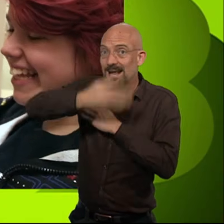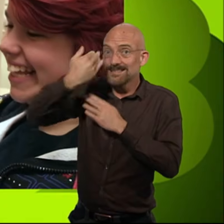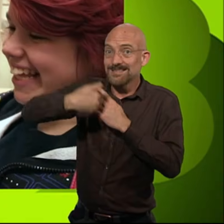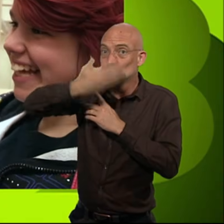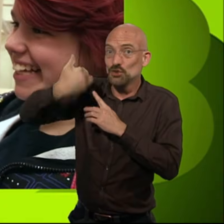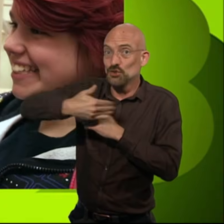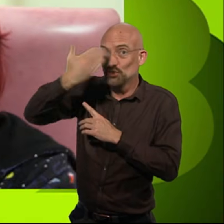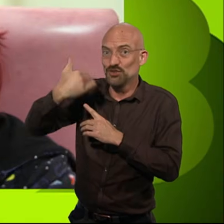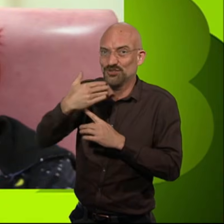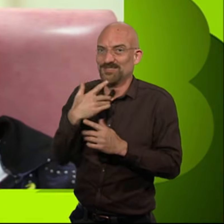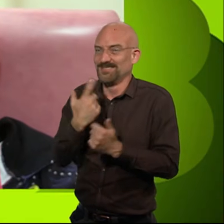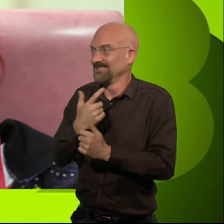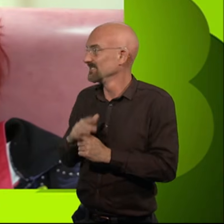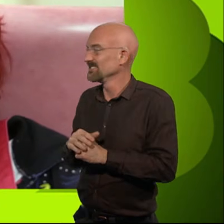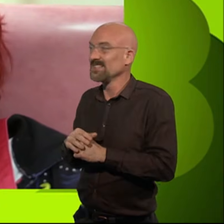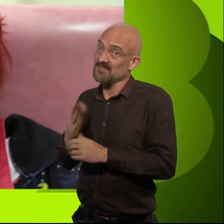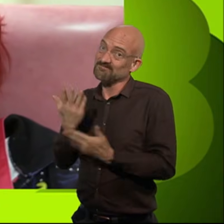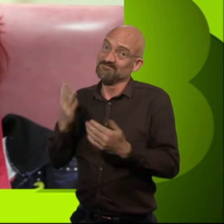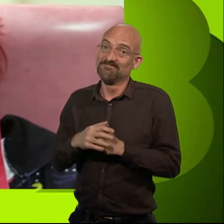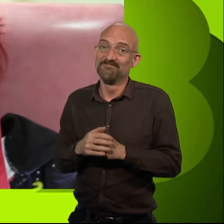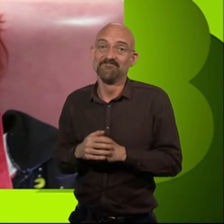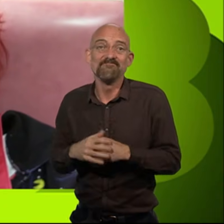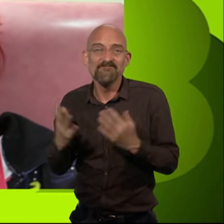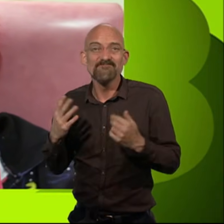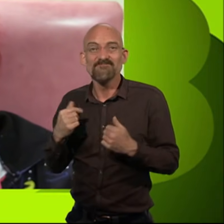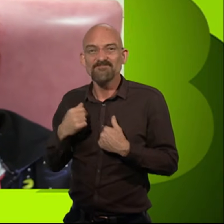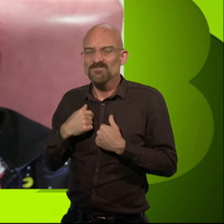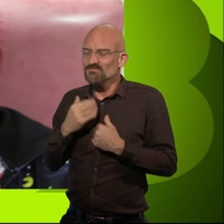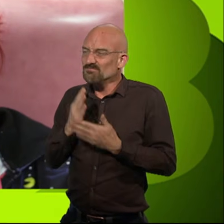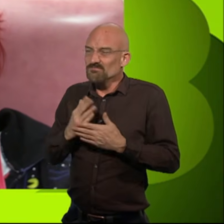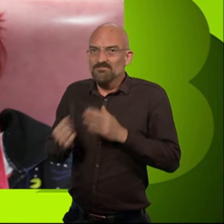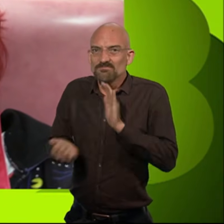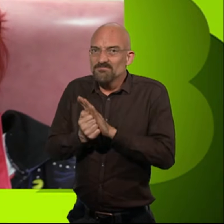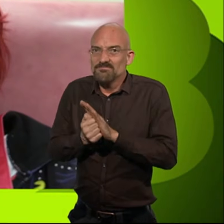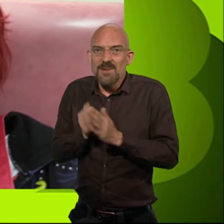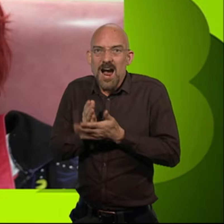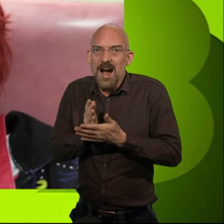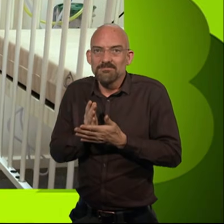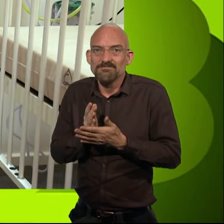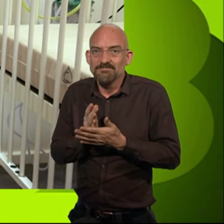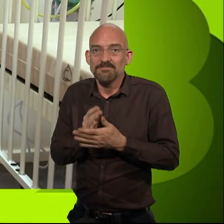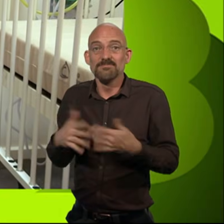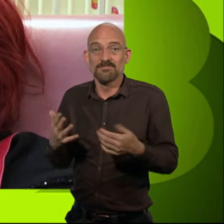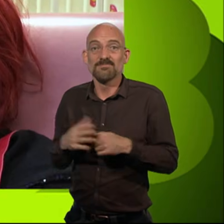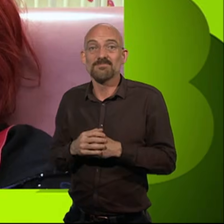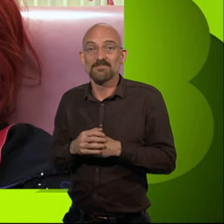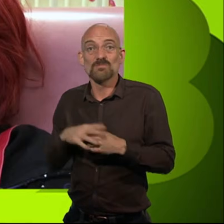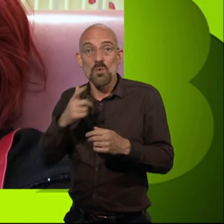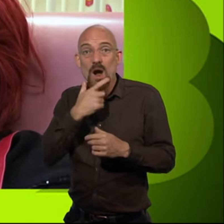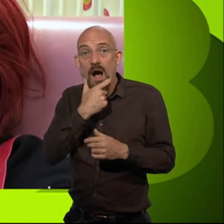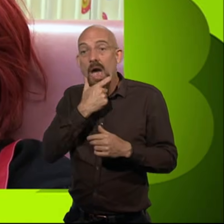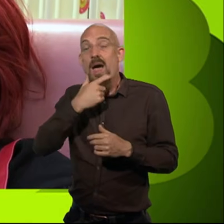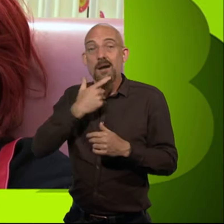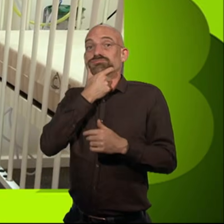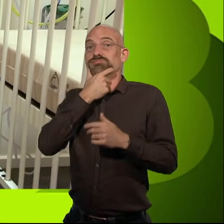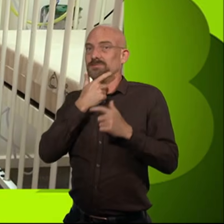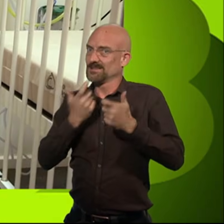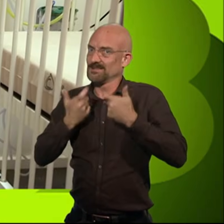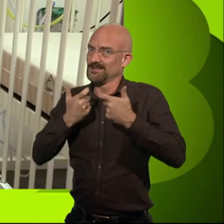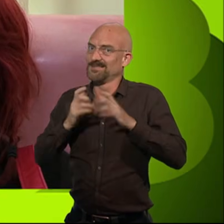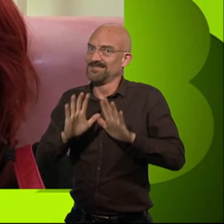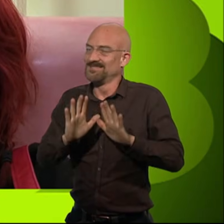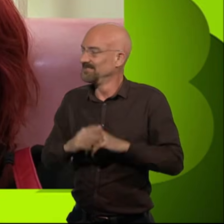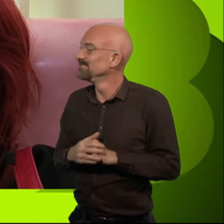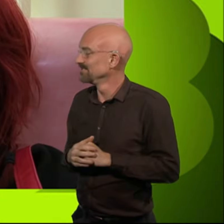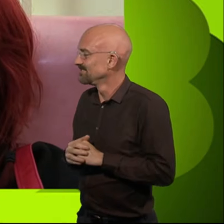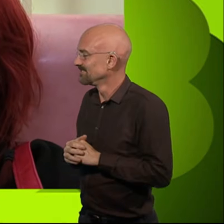you. Yeah. I'm gonna look really stupid. Yep, but at least it'll keep that jaw in place. Obviously, I want to go out like tomorrow